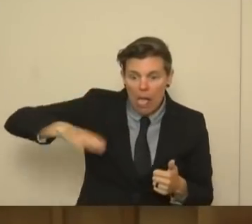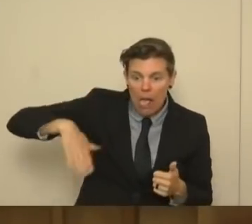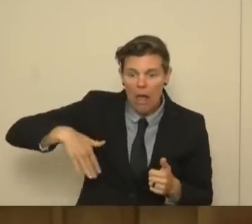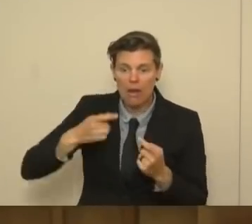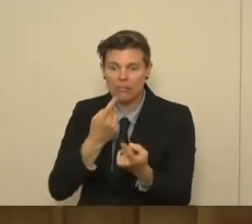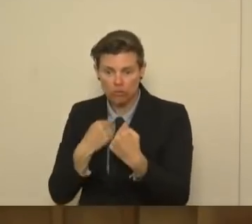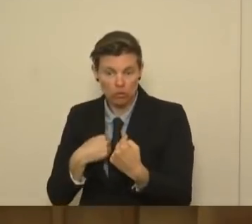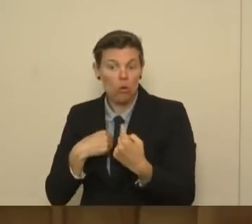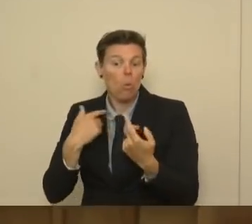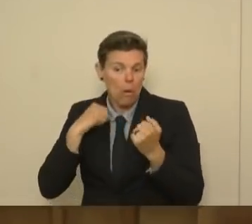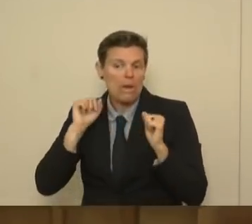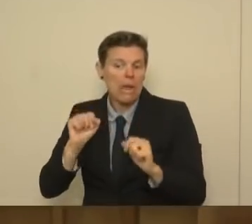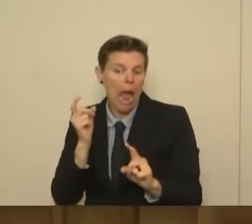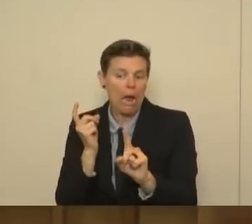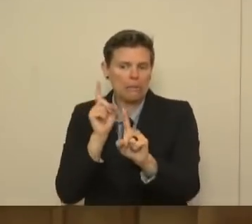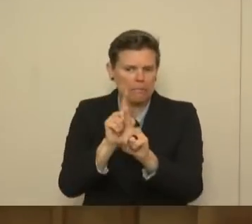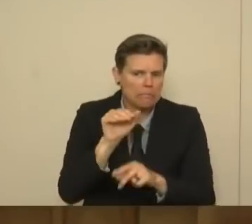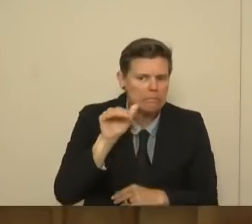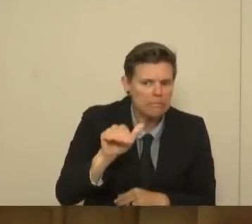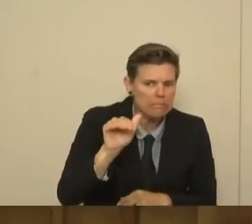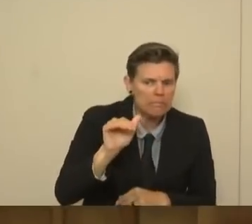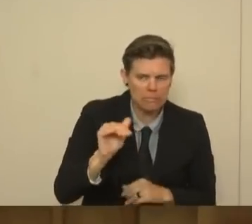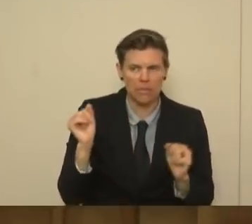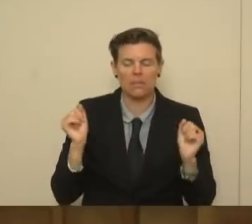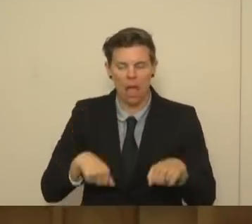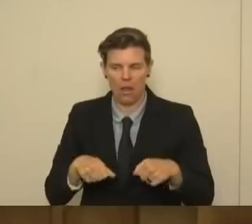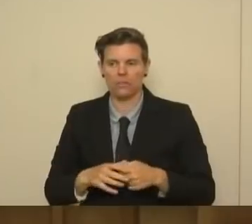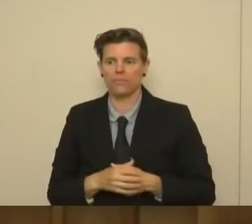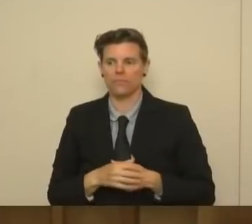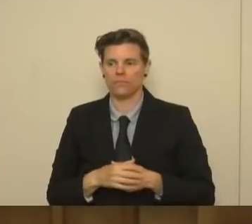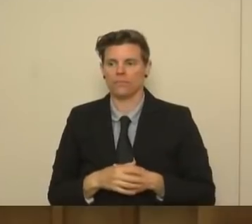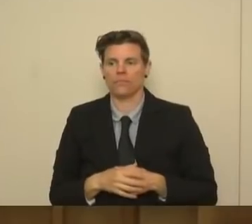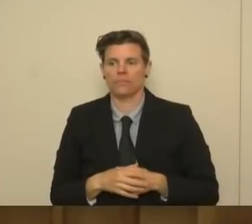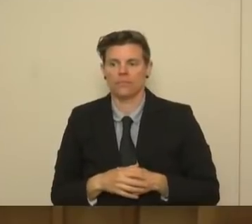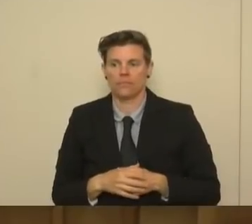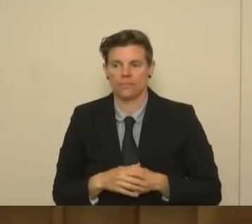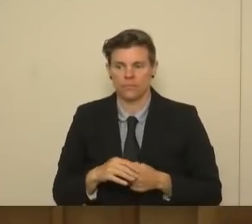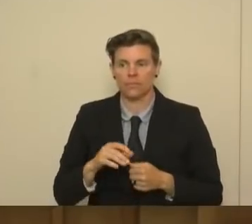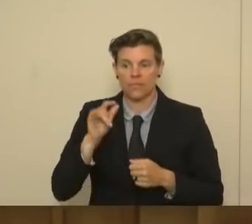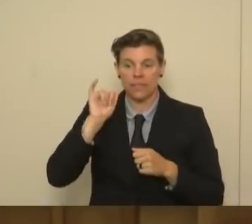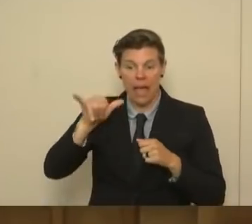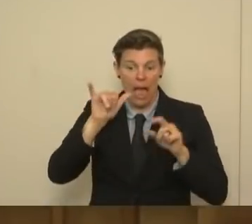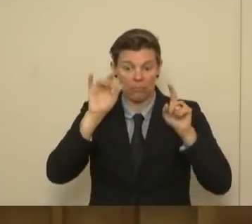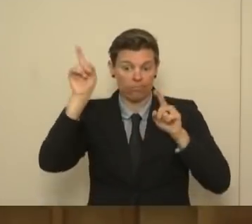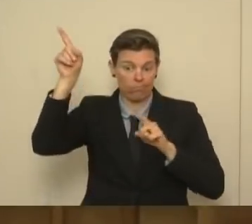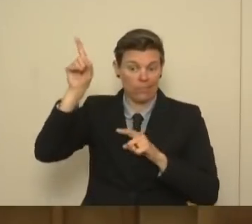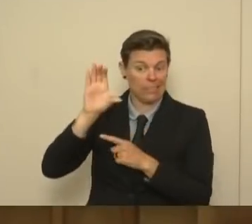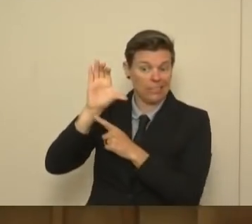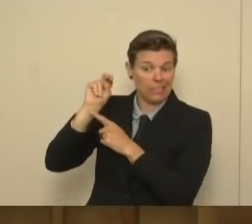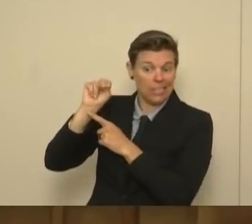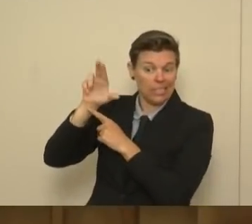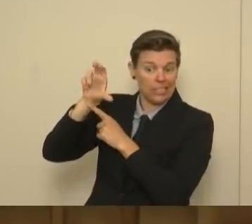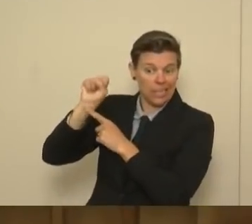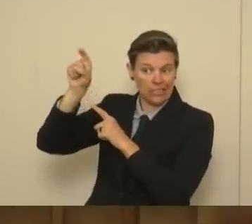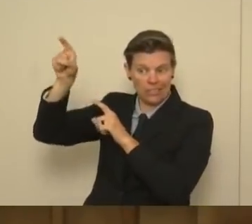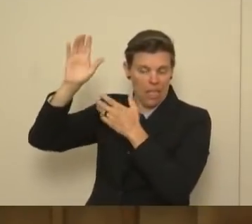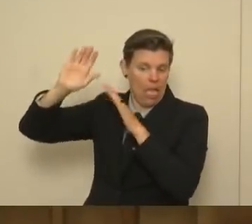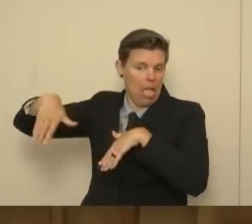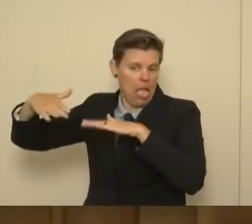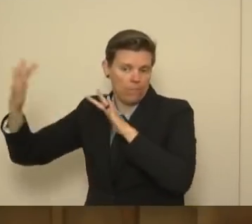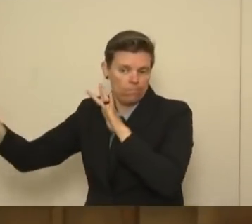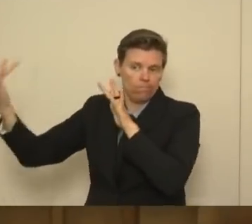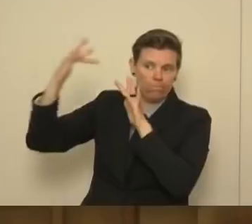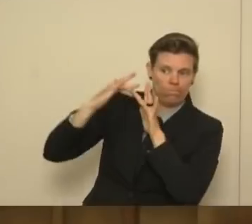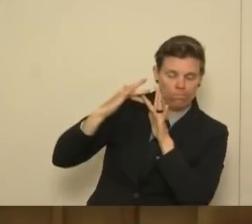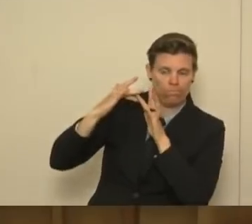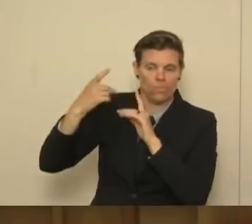Census Bureau has not shared the full extent of their recruitment efforts, except to say that there are some locations